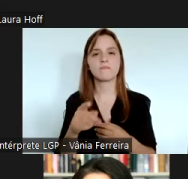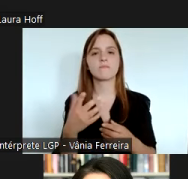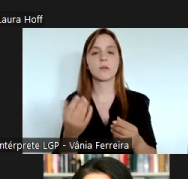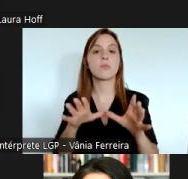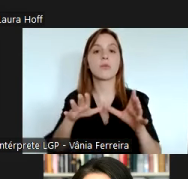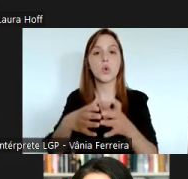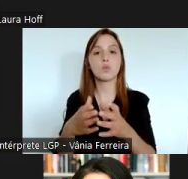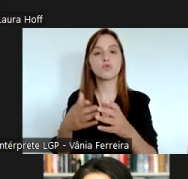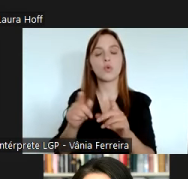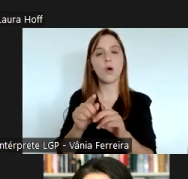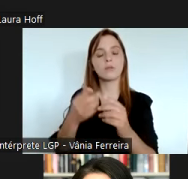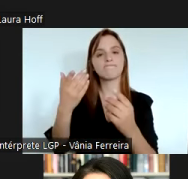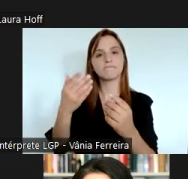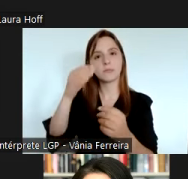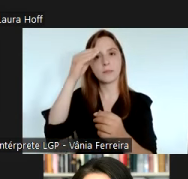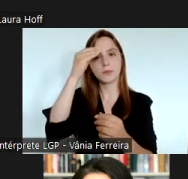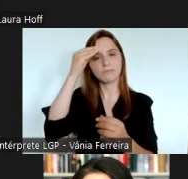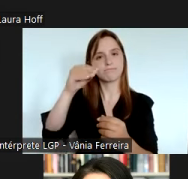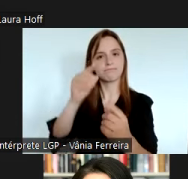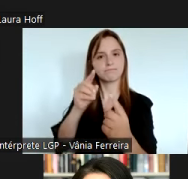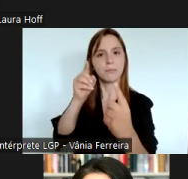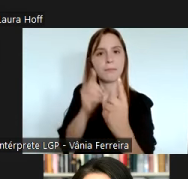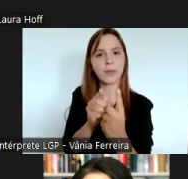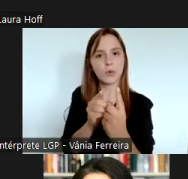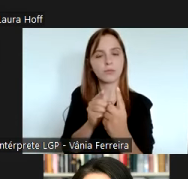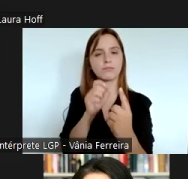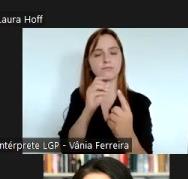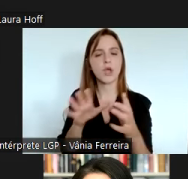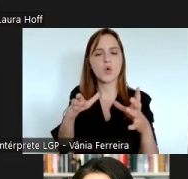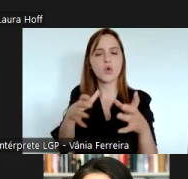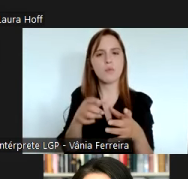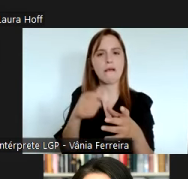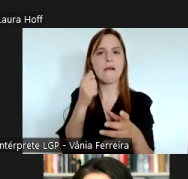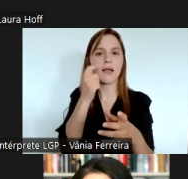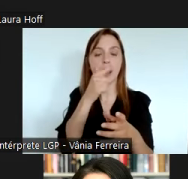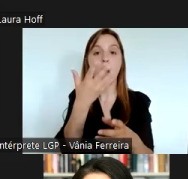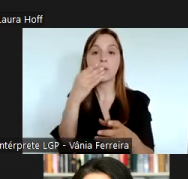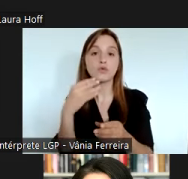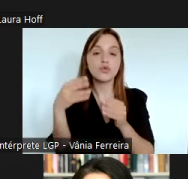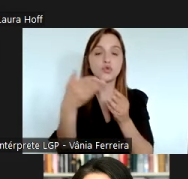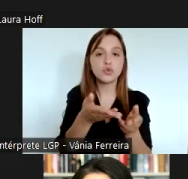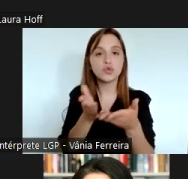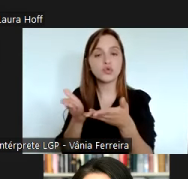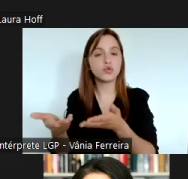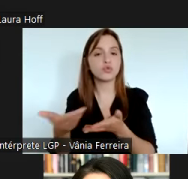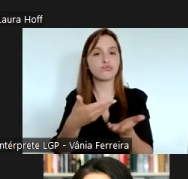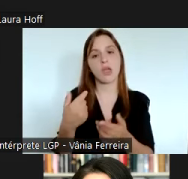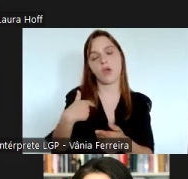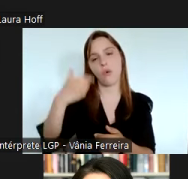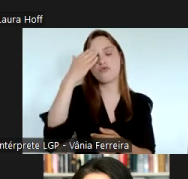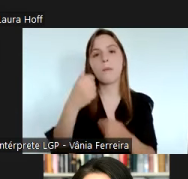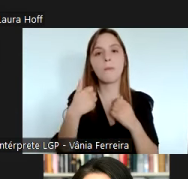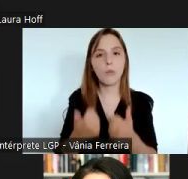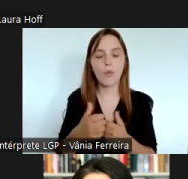groups are students. So it's like students helping out students, which I think is really good. They help